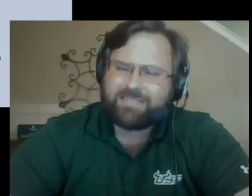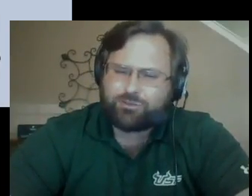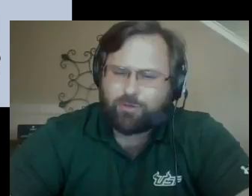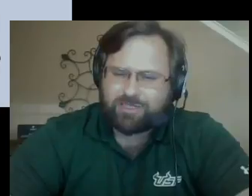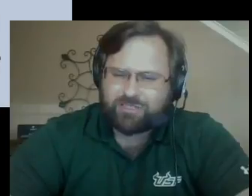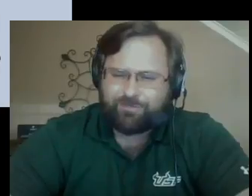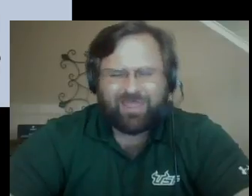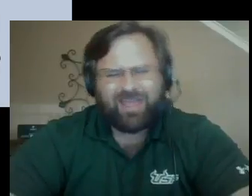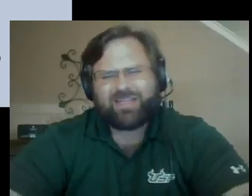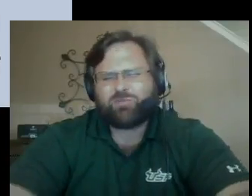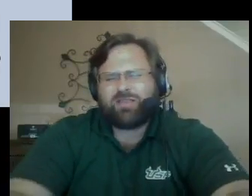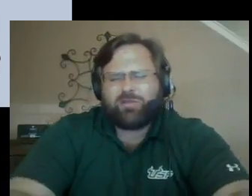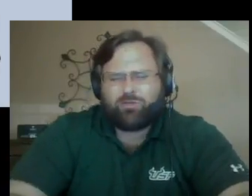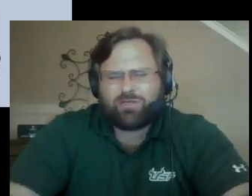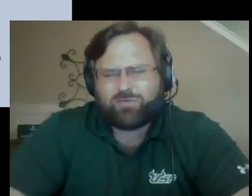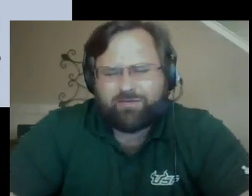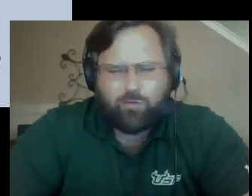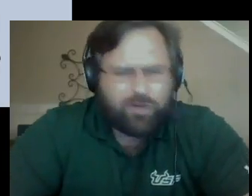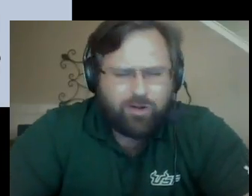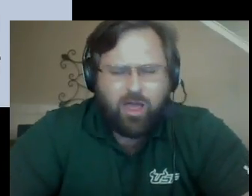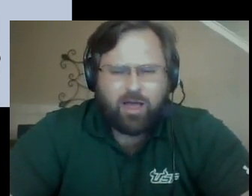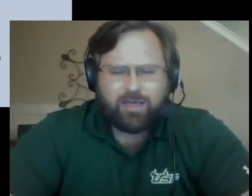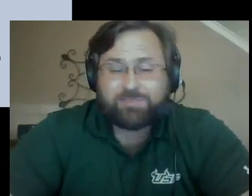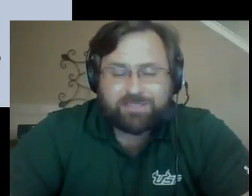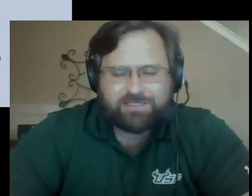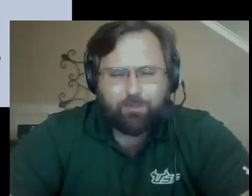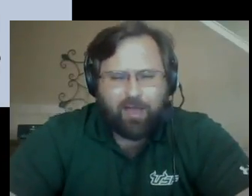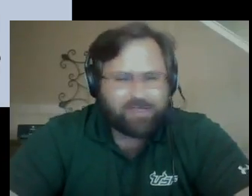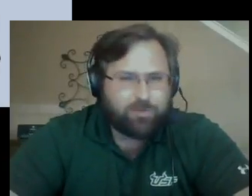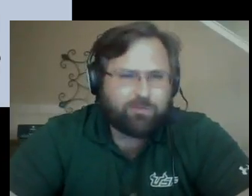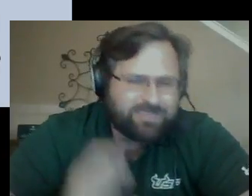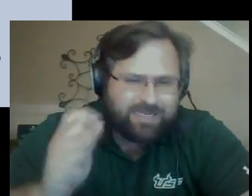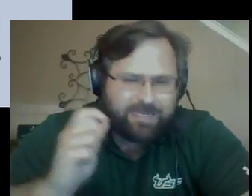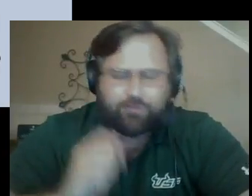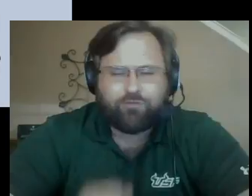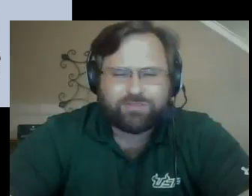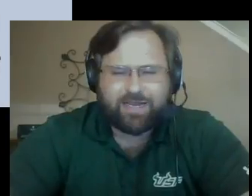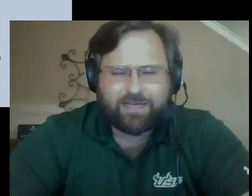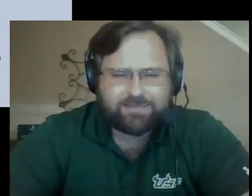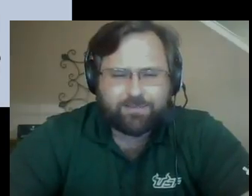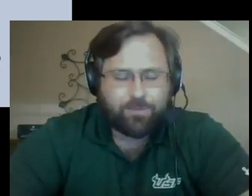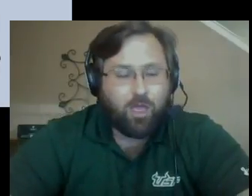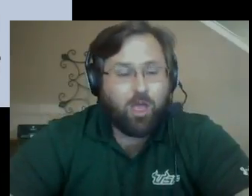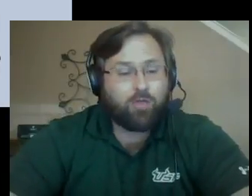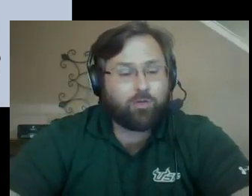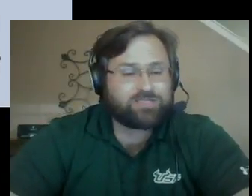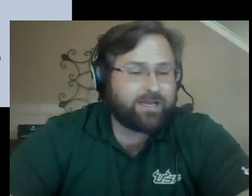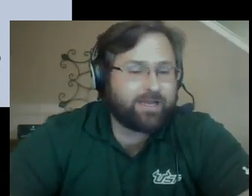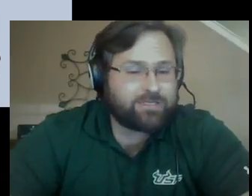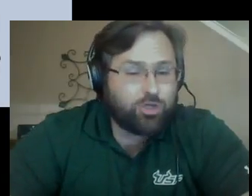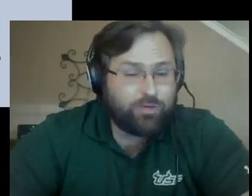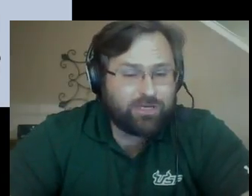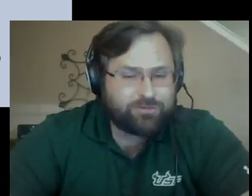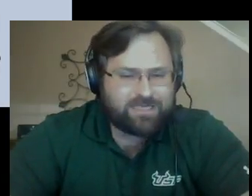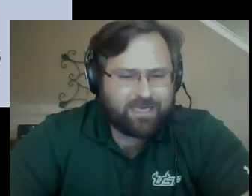an in situ question. In English, we do this whenever we're expressing surprise or maybe we didn't hear the full sentence. The question